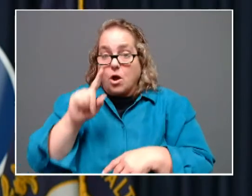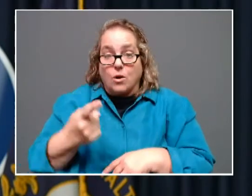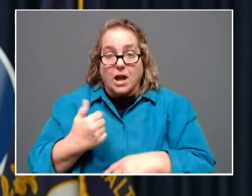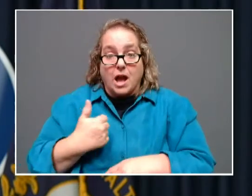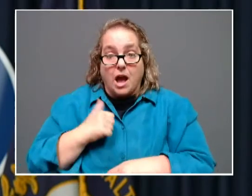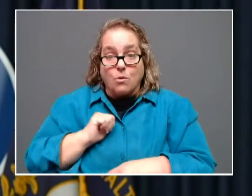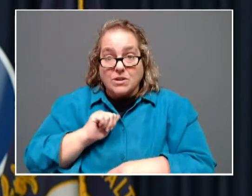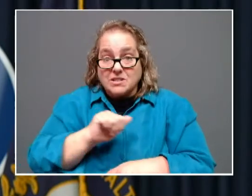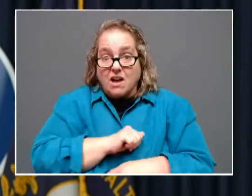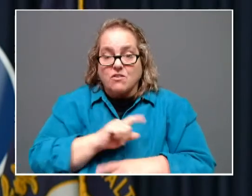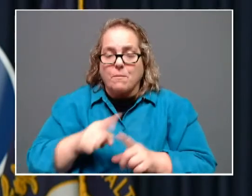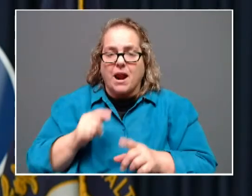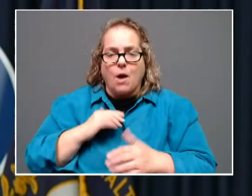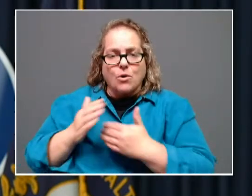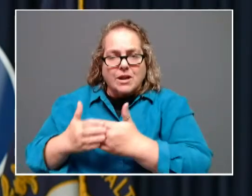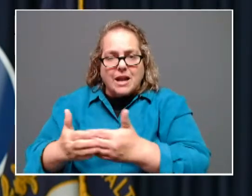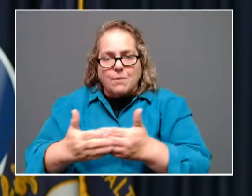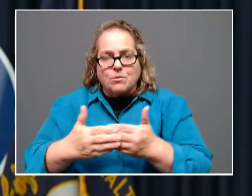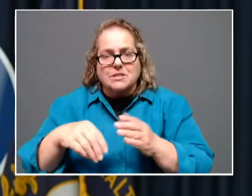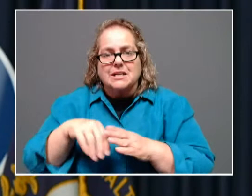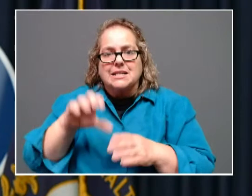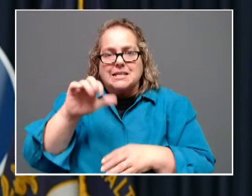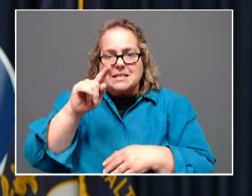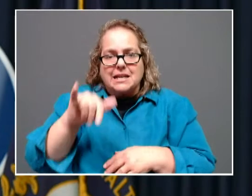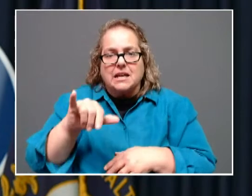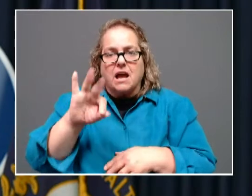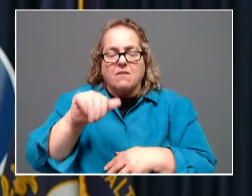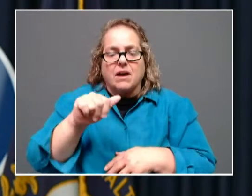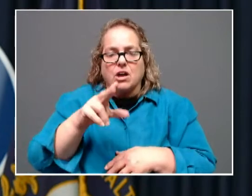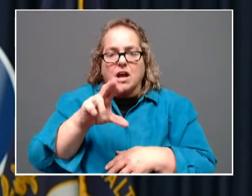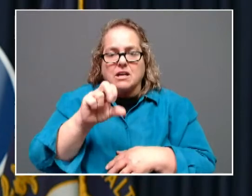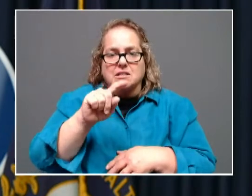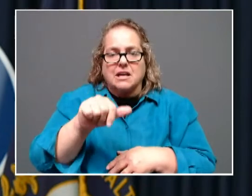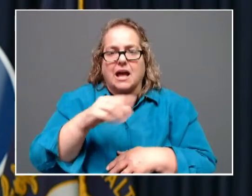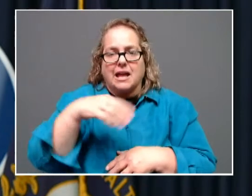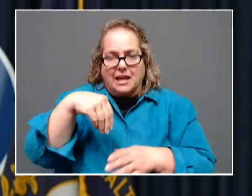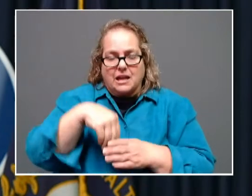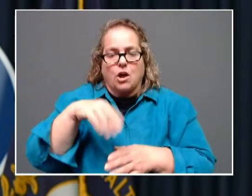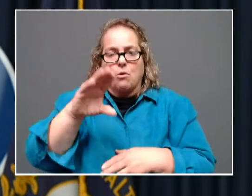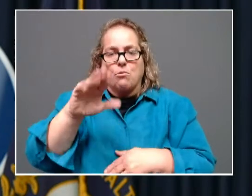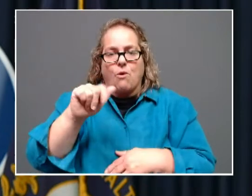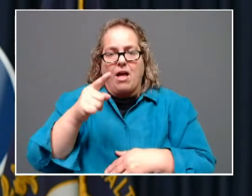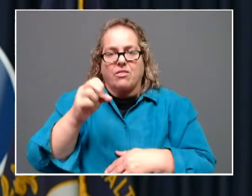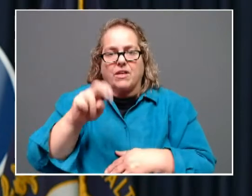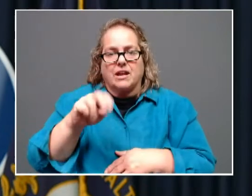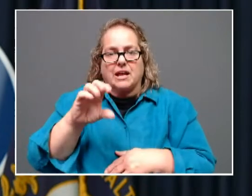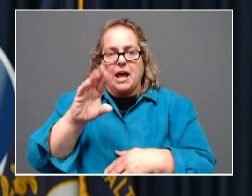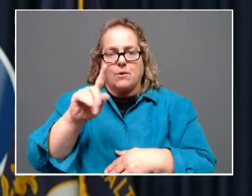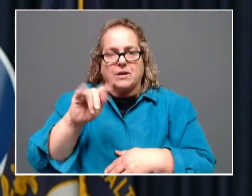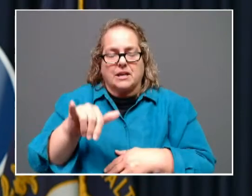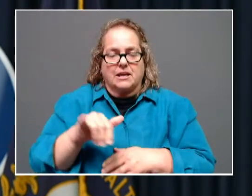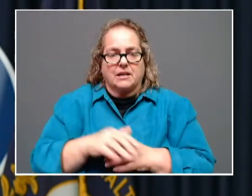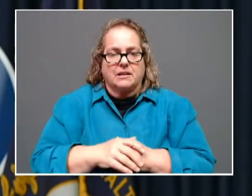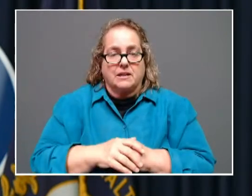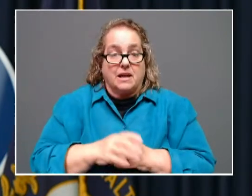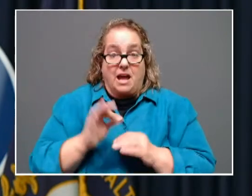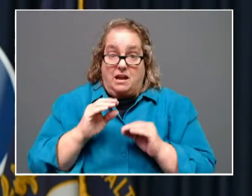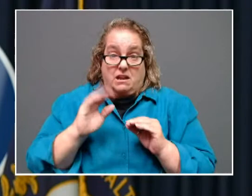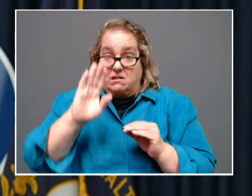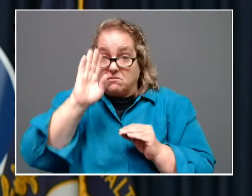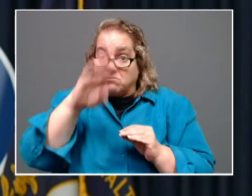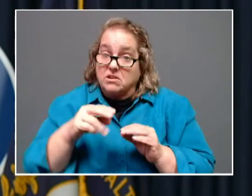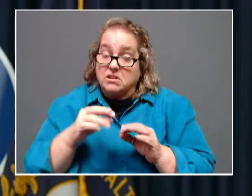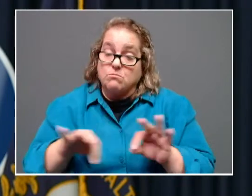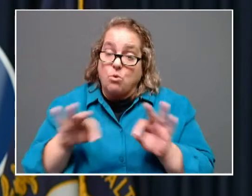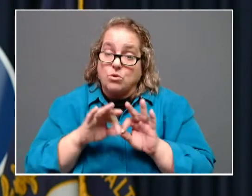our neighbors in the city of Augusta and Bracken County. None of this, it's really important to note, none of this would have been